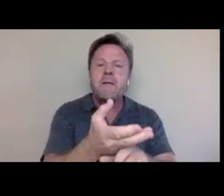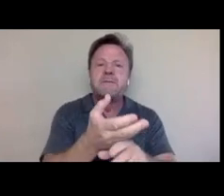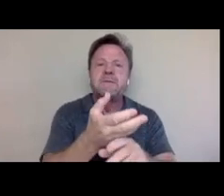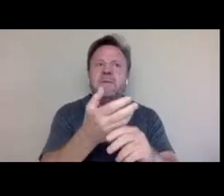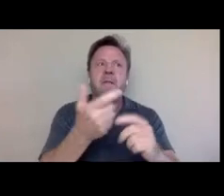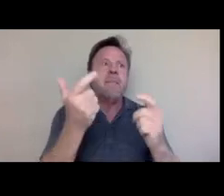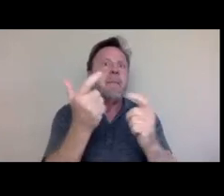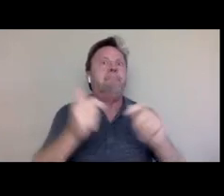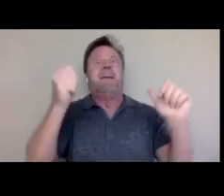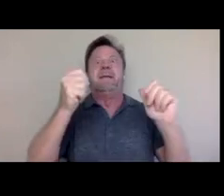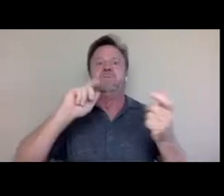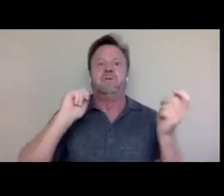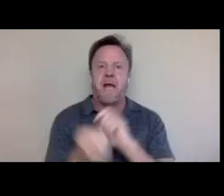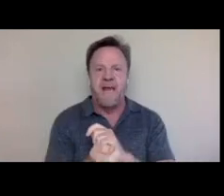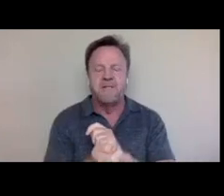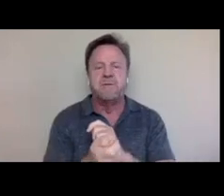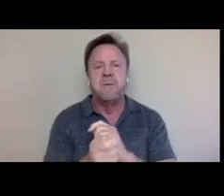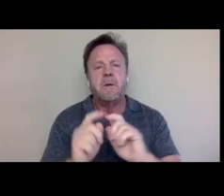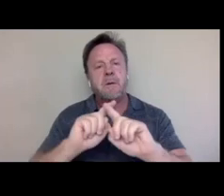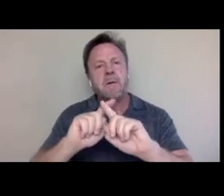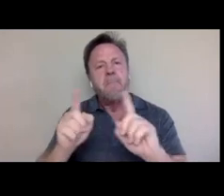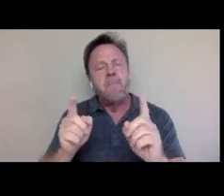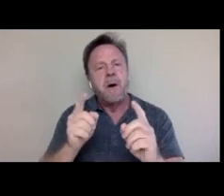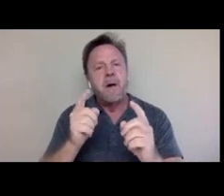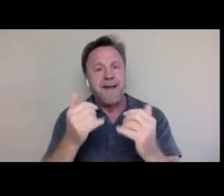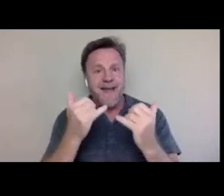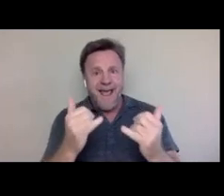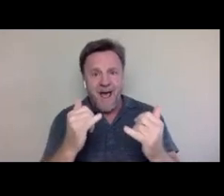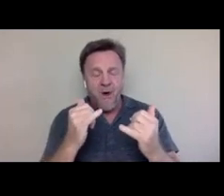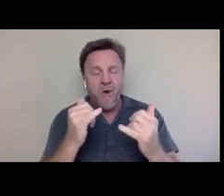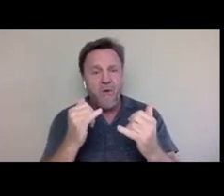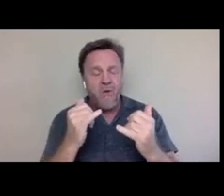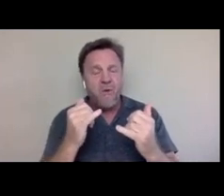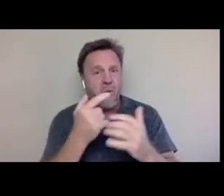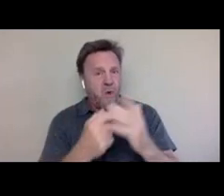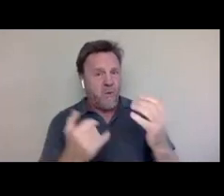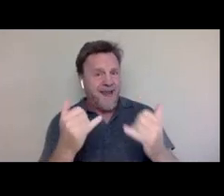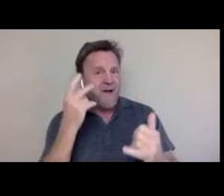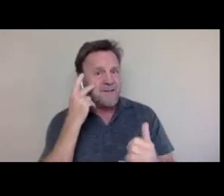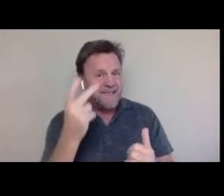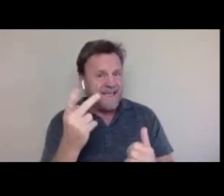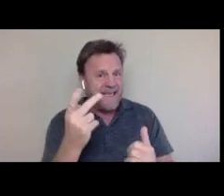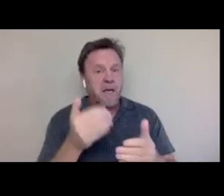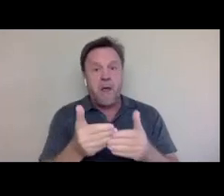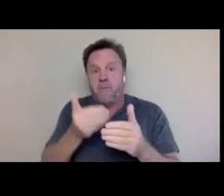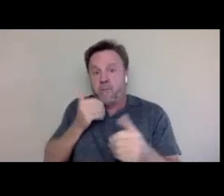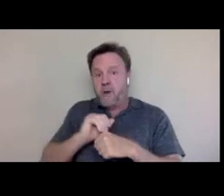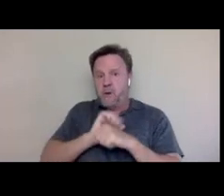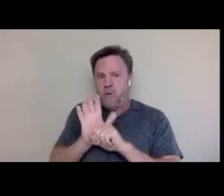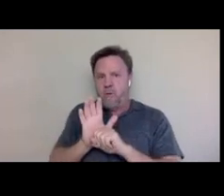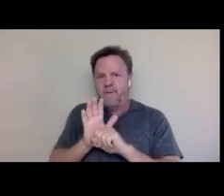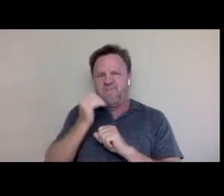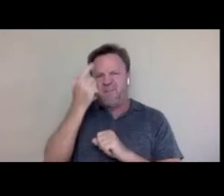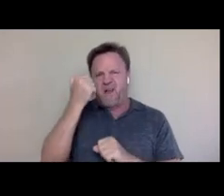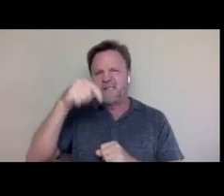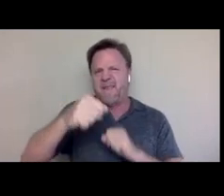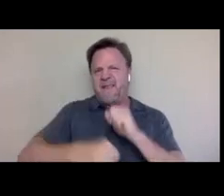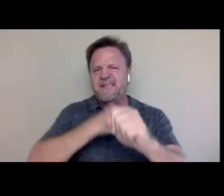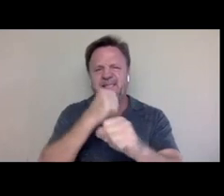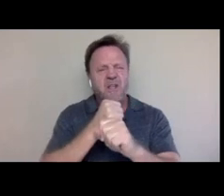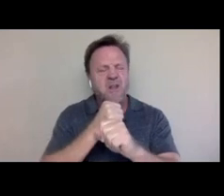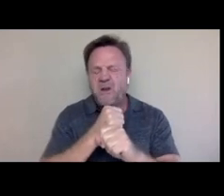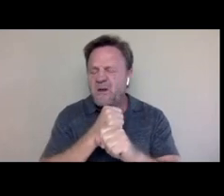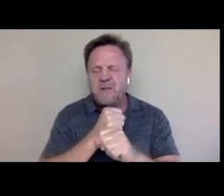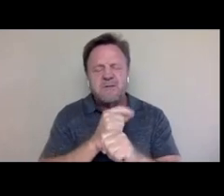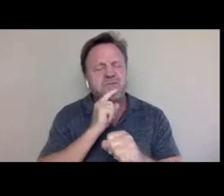for change. But what we now see, and I'll look at this pre-COVID because this year, of course, has brought so much